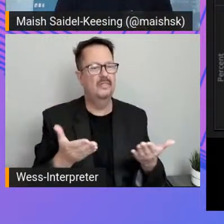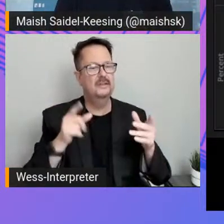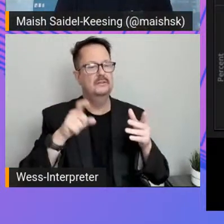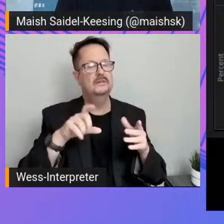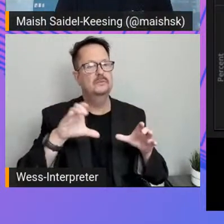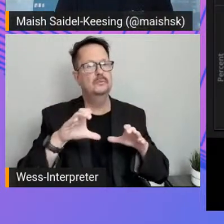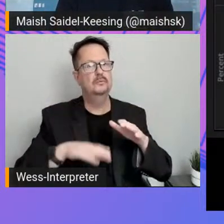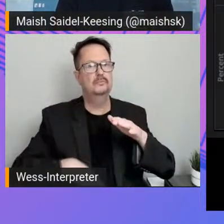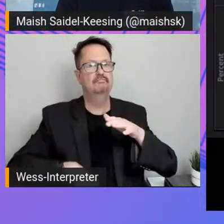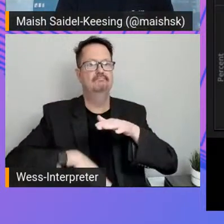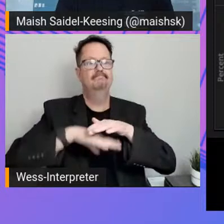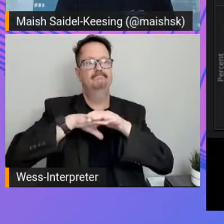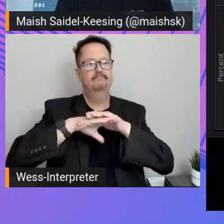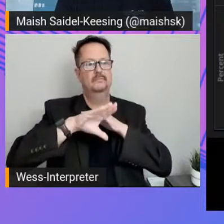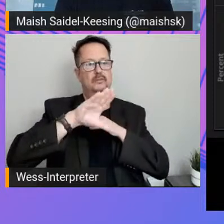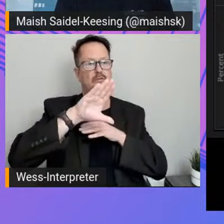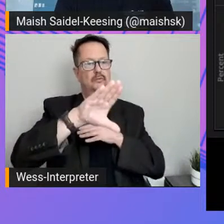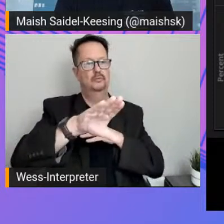your infrastructure.